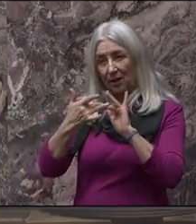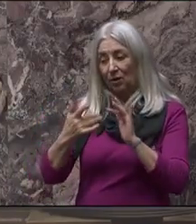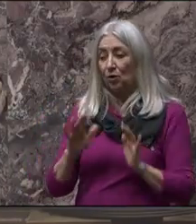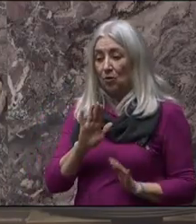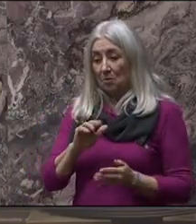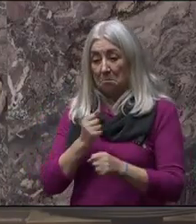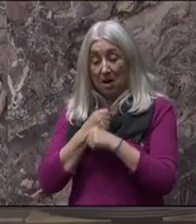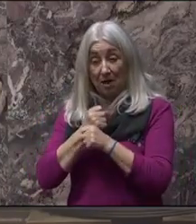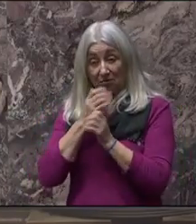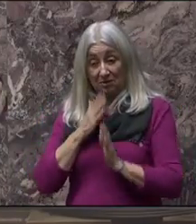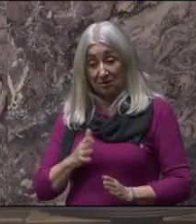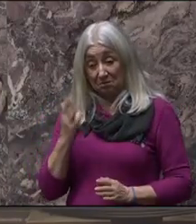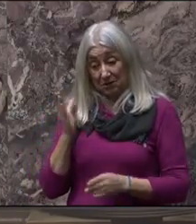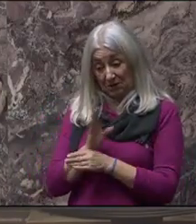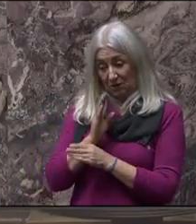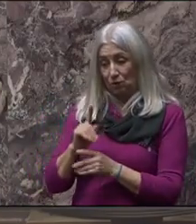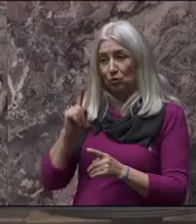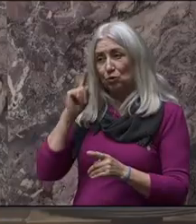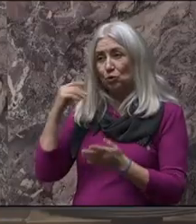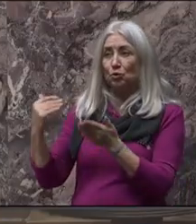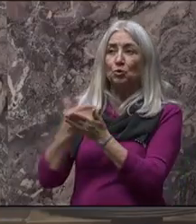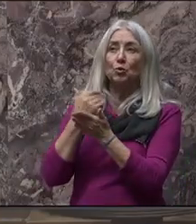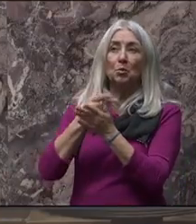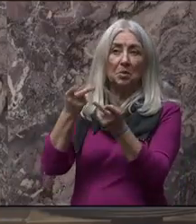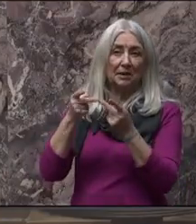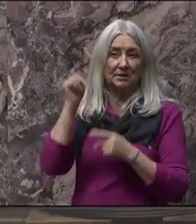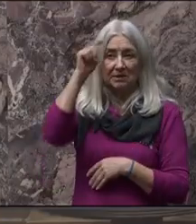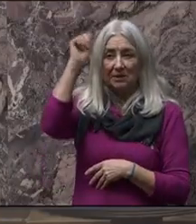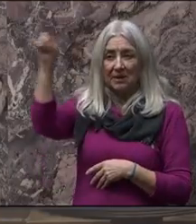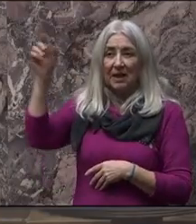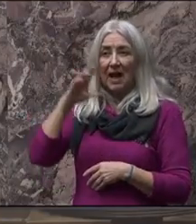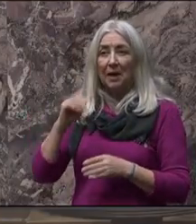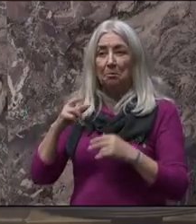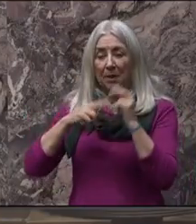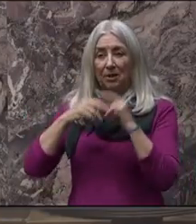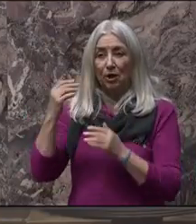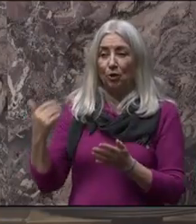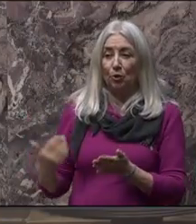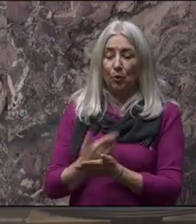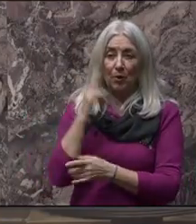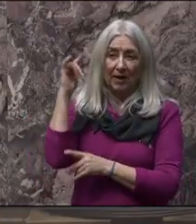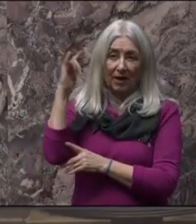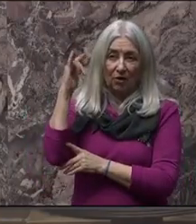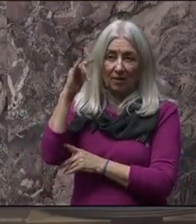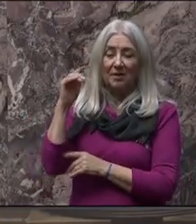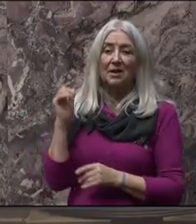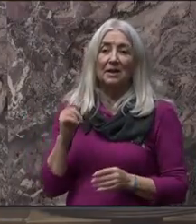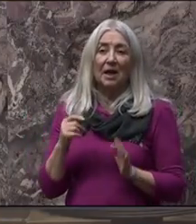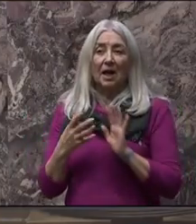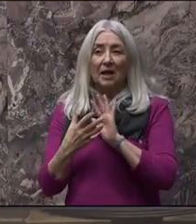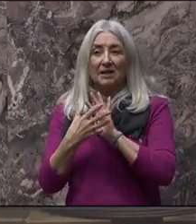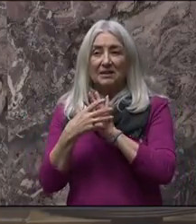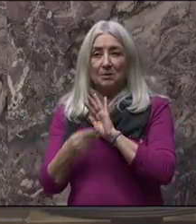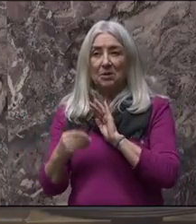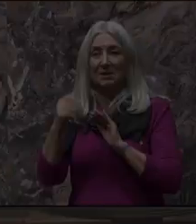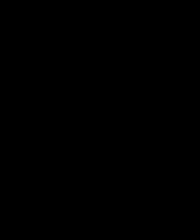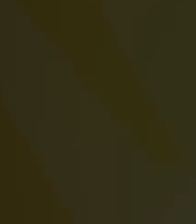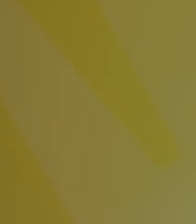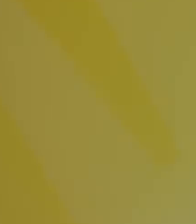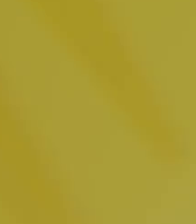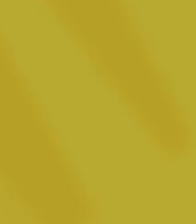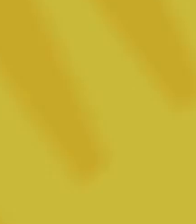markets and work with the federal government to build an aircraft simulation and training facility in Comox.